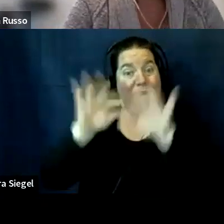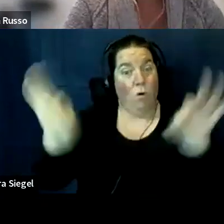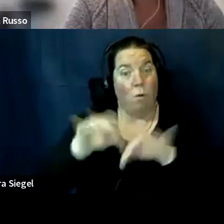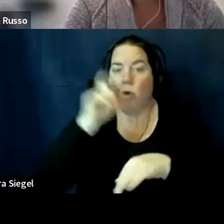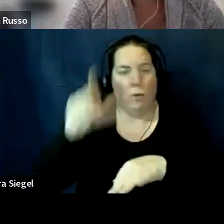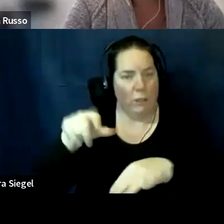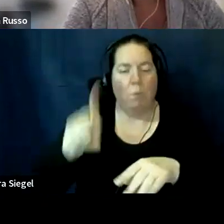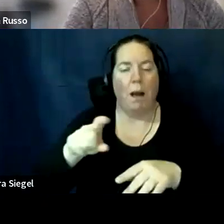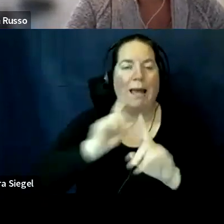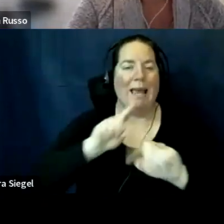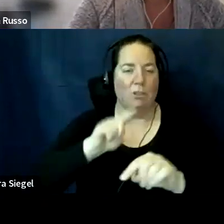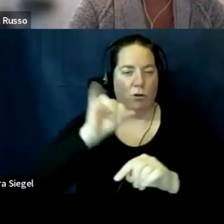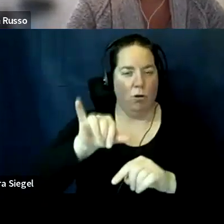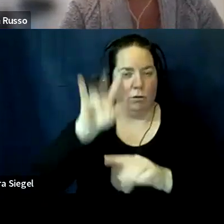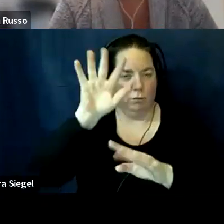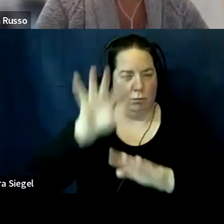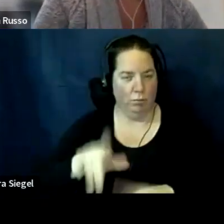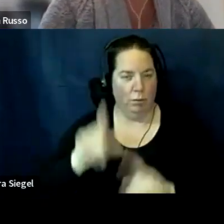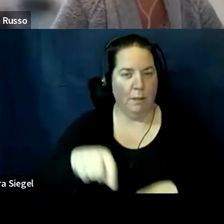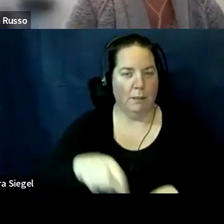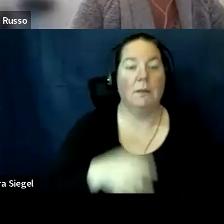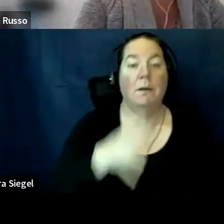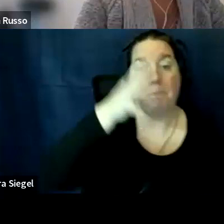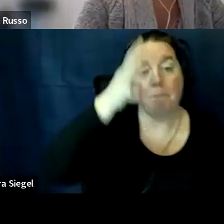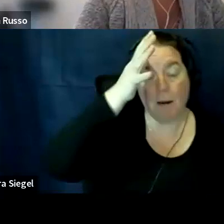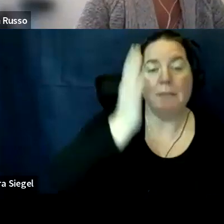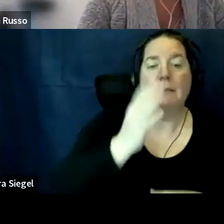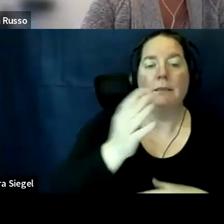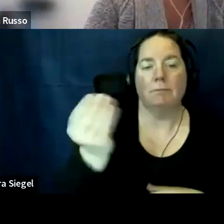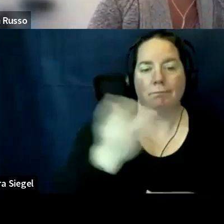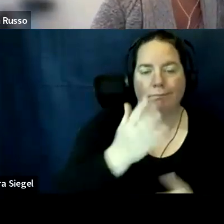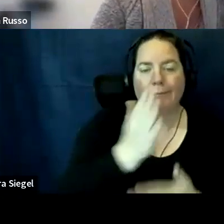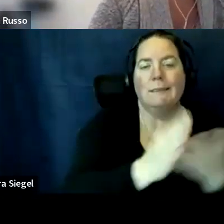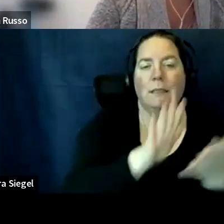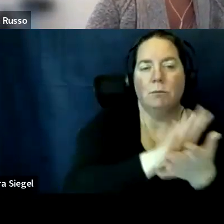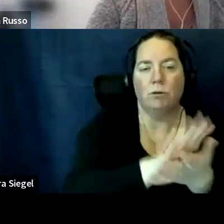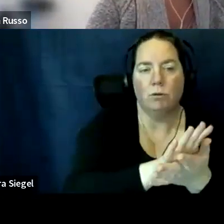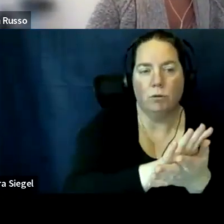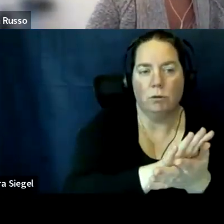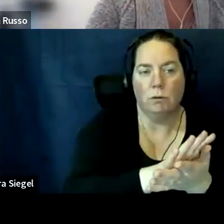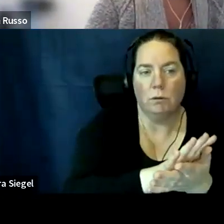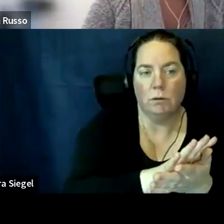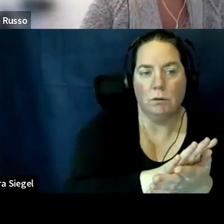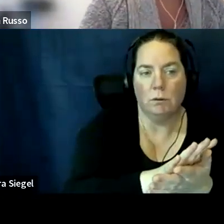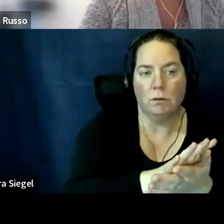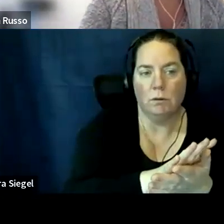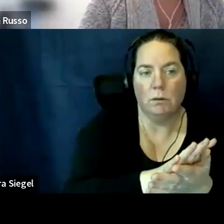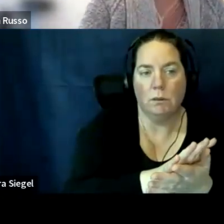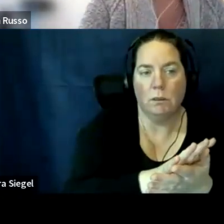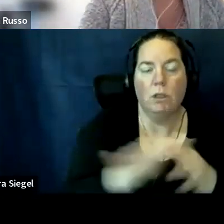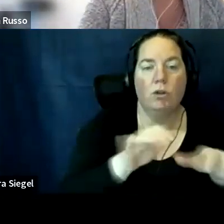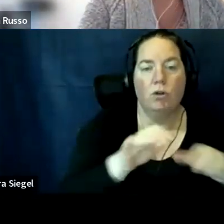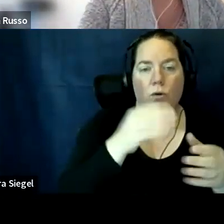Okay, so we've heard also from parents that some schools would only take input during the